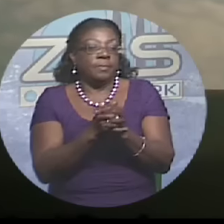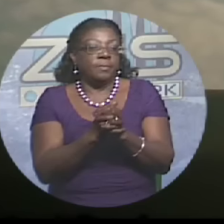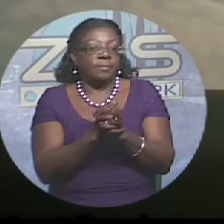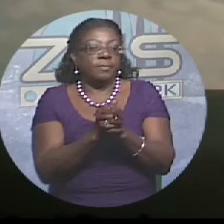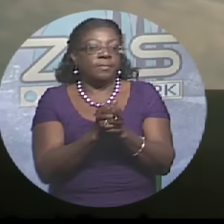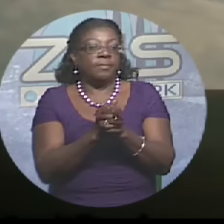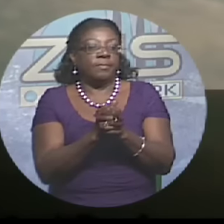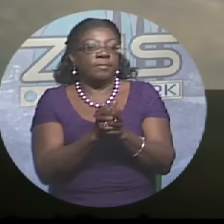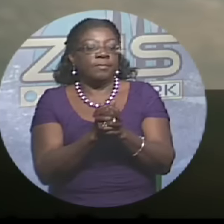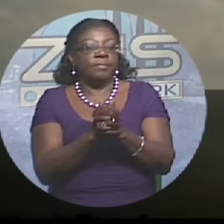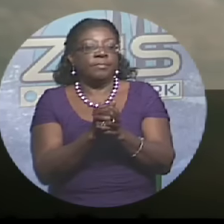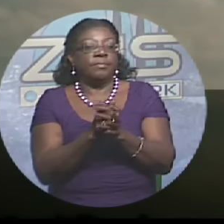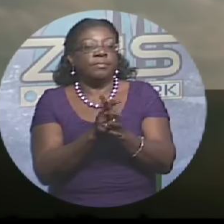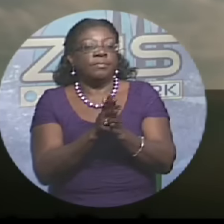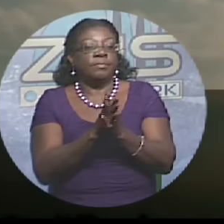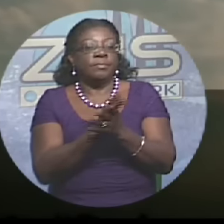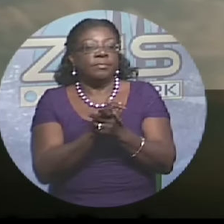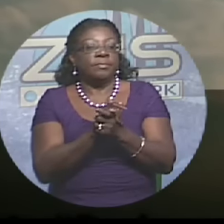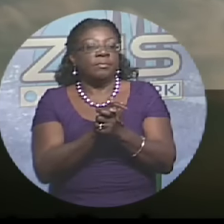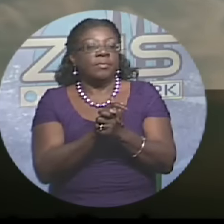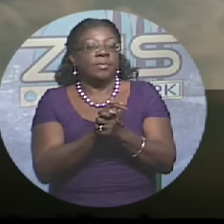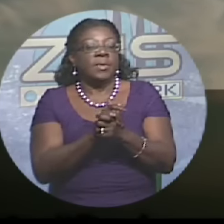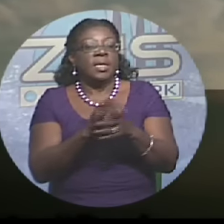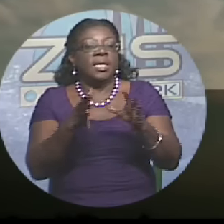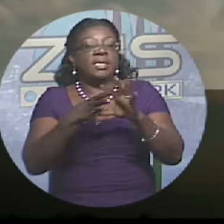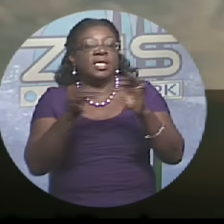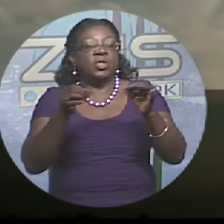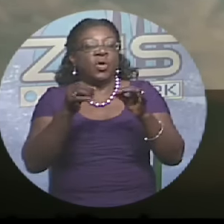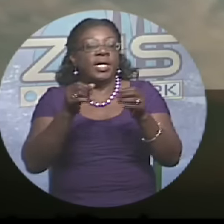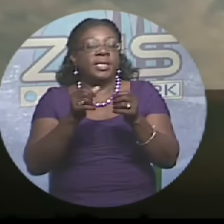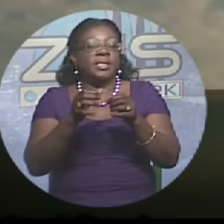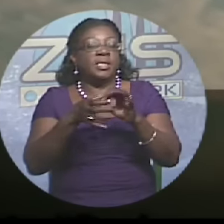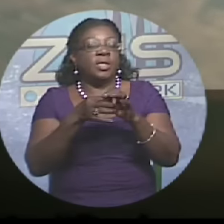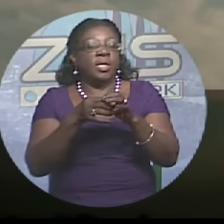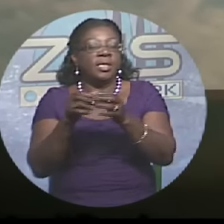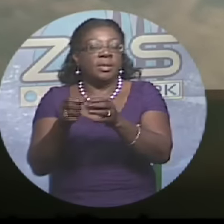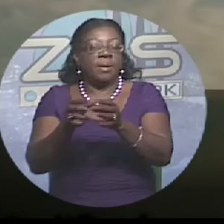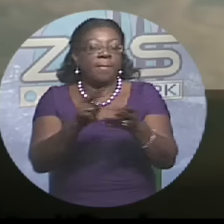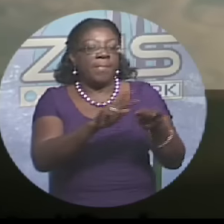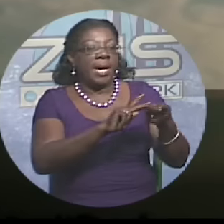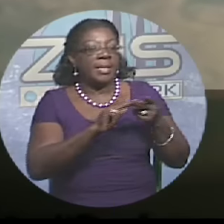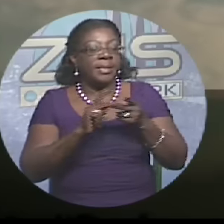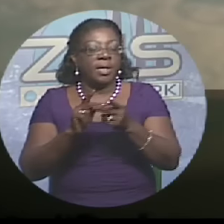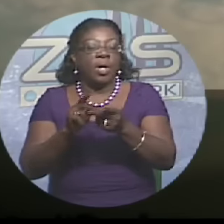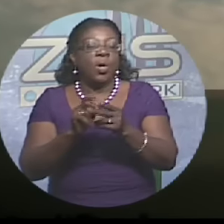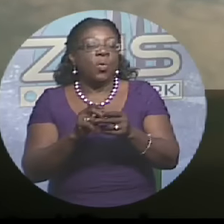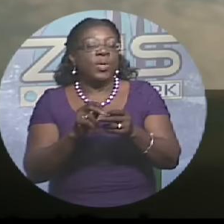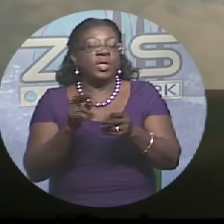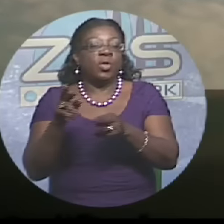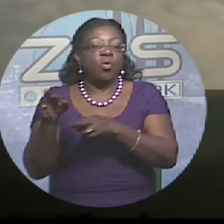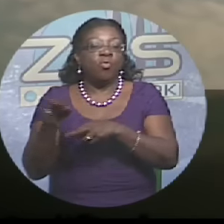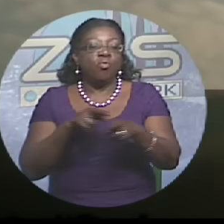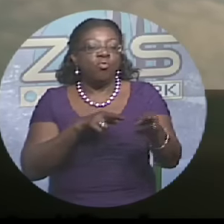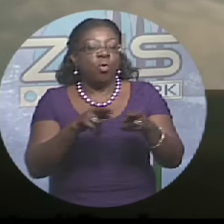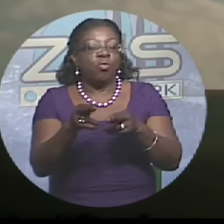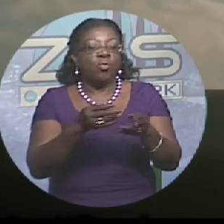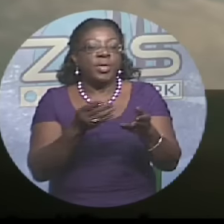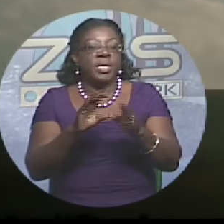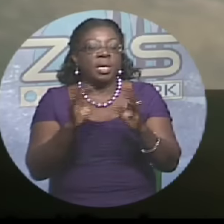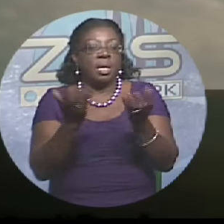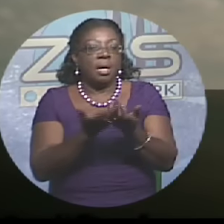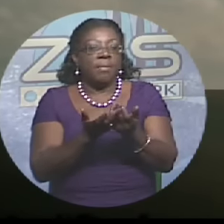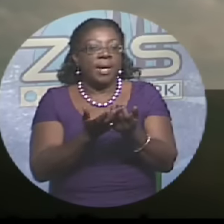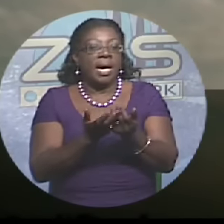1-844-252-0176 in the United States. The telethon is a joint project of the Rotary and the Chamber of Commerce. I'm one of the hosts for the evening, so make sure to stay tuned